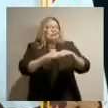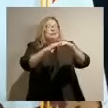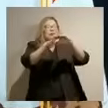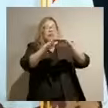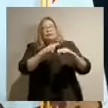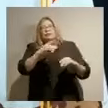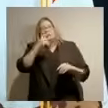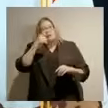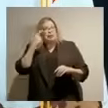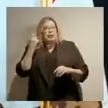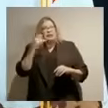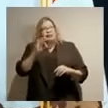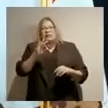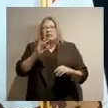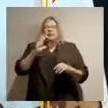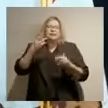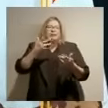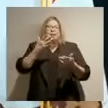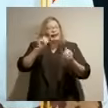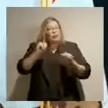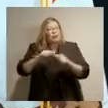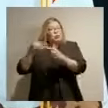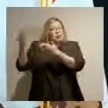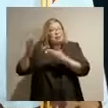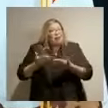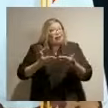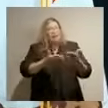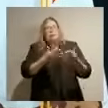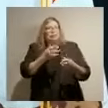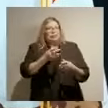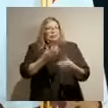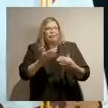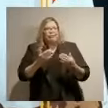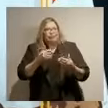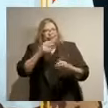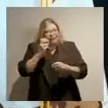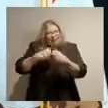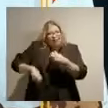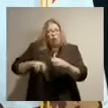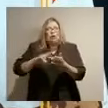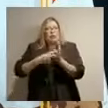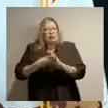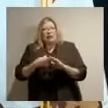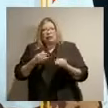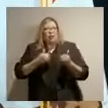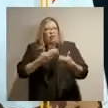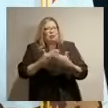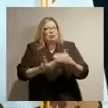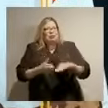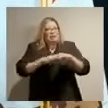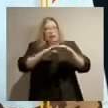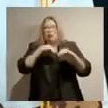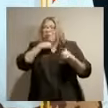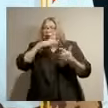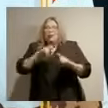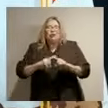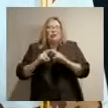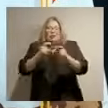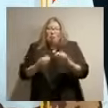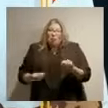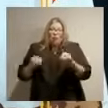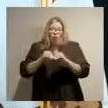of supply chain disruptions, as a cost of inflation, to impose any additional burdens on the taxpayers along those